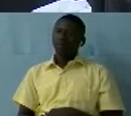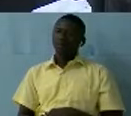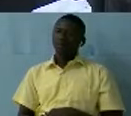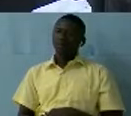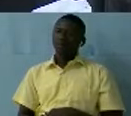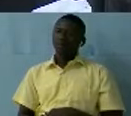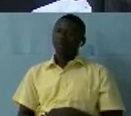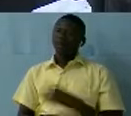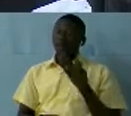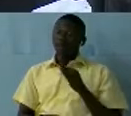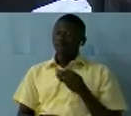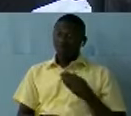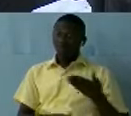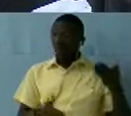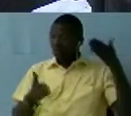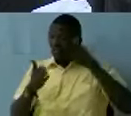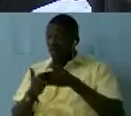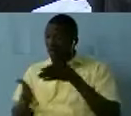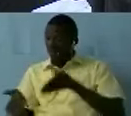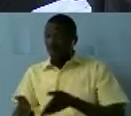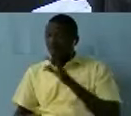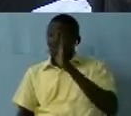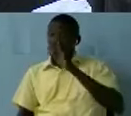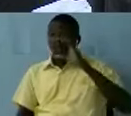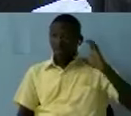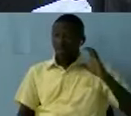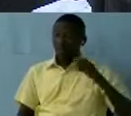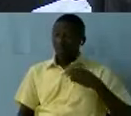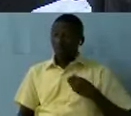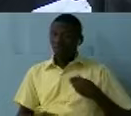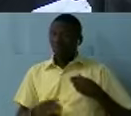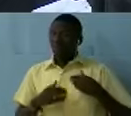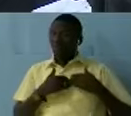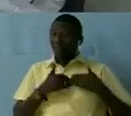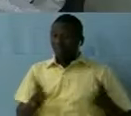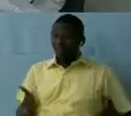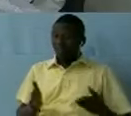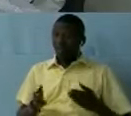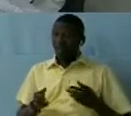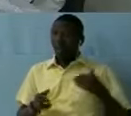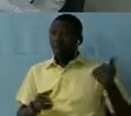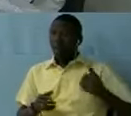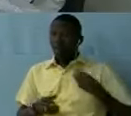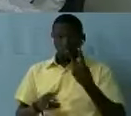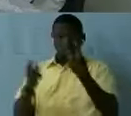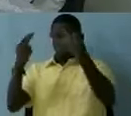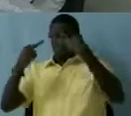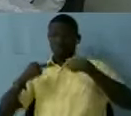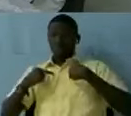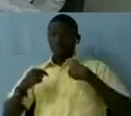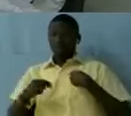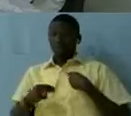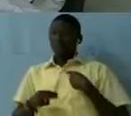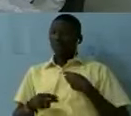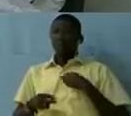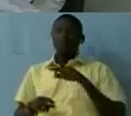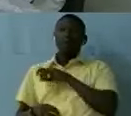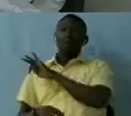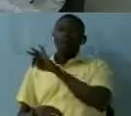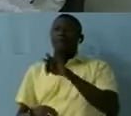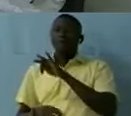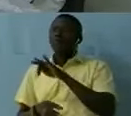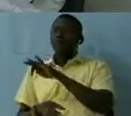kotak. Even to come here and testify openly, my parents did not like it. Iko because mfund telengam fangu